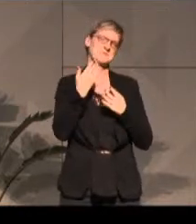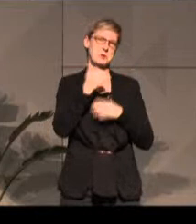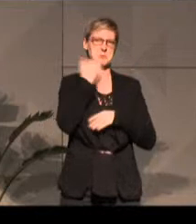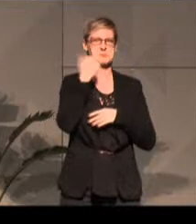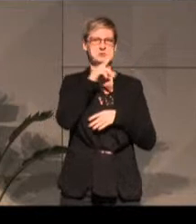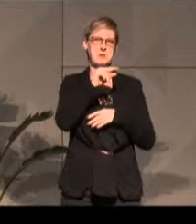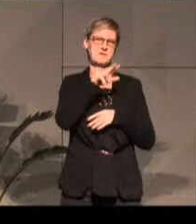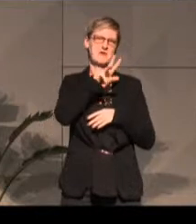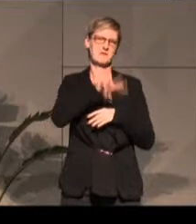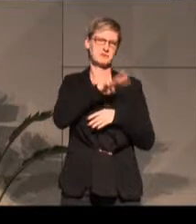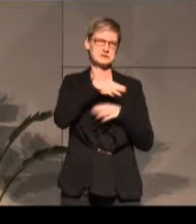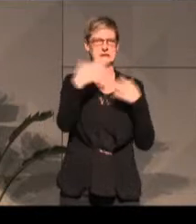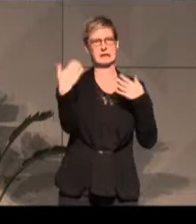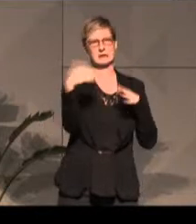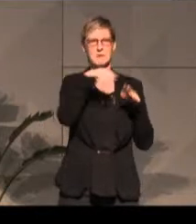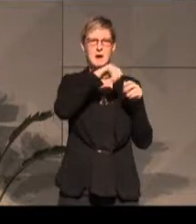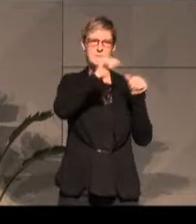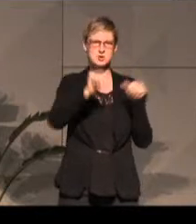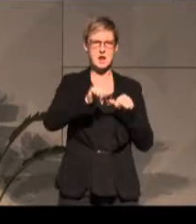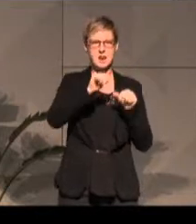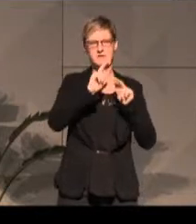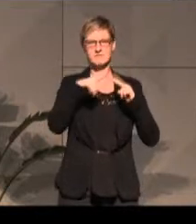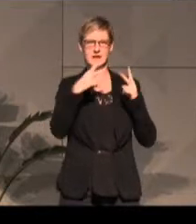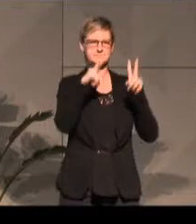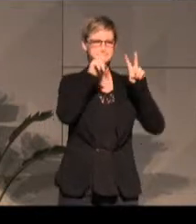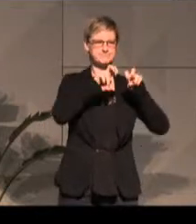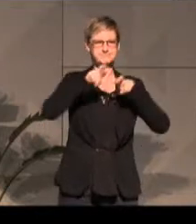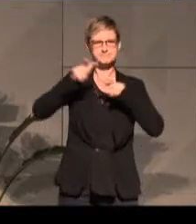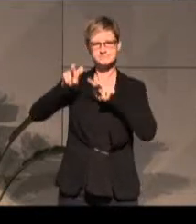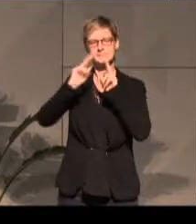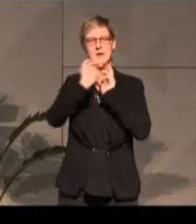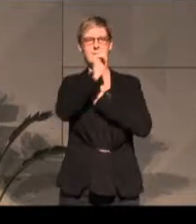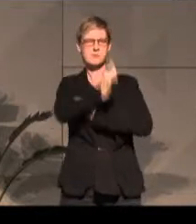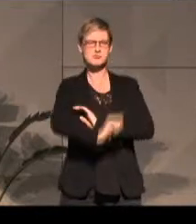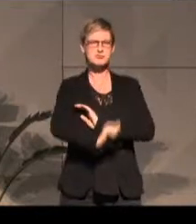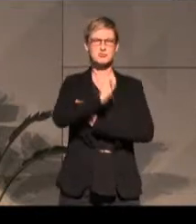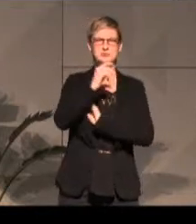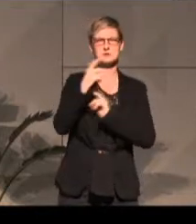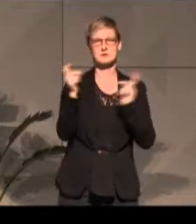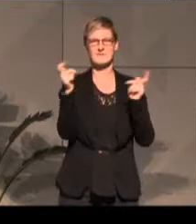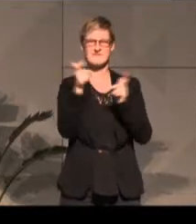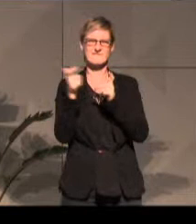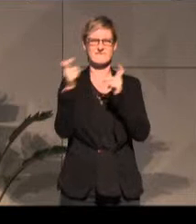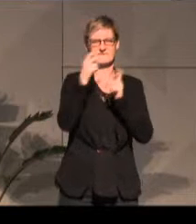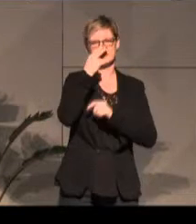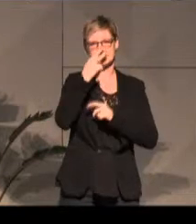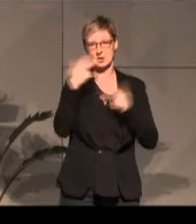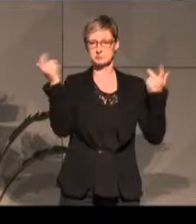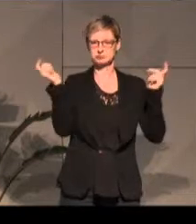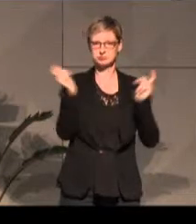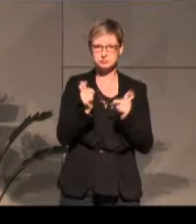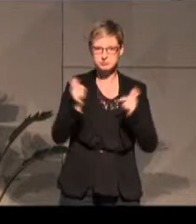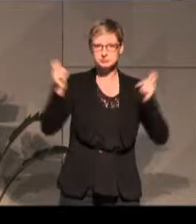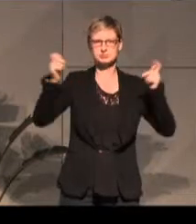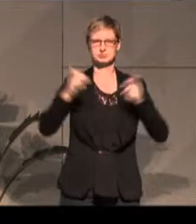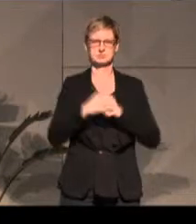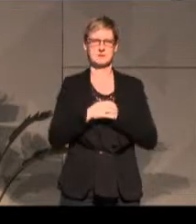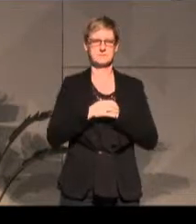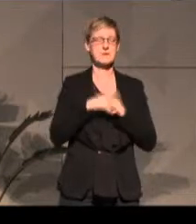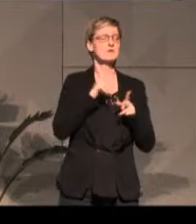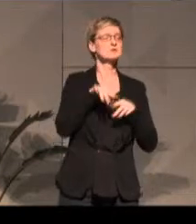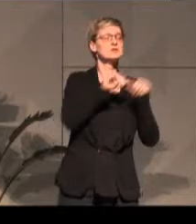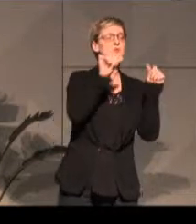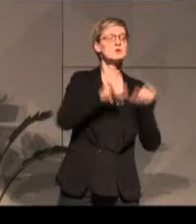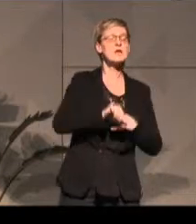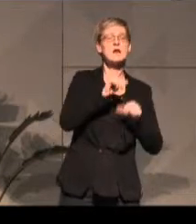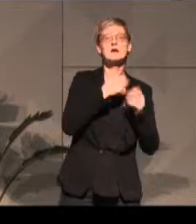projection of more than a dozen climate models that there are in the world, and these are the basis for our political decisions in the